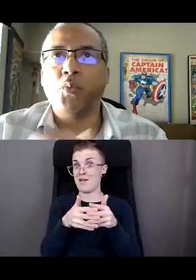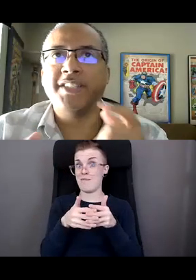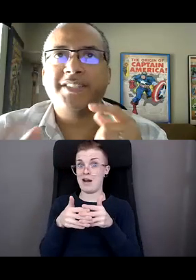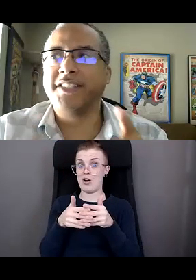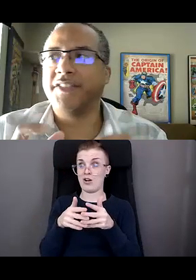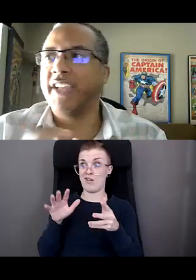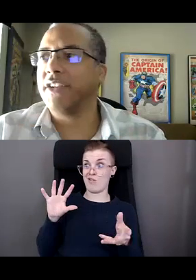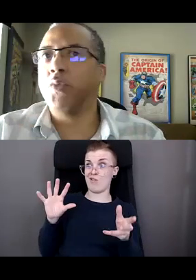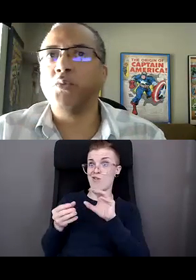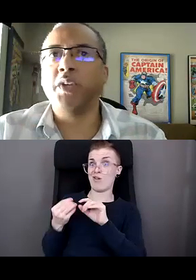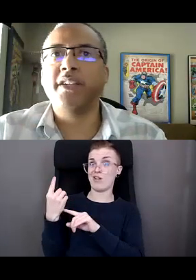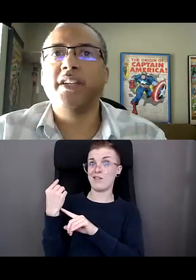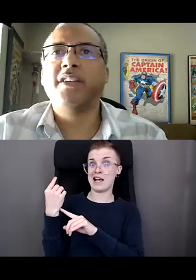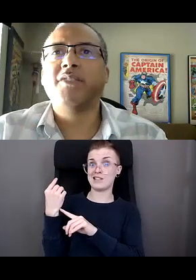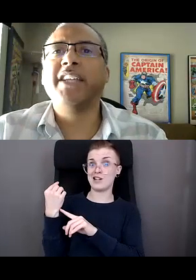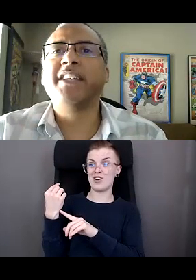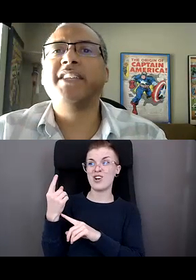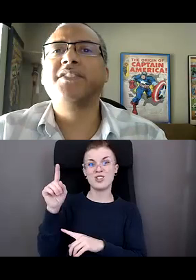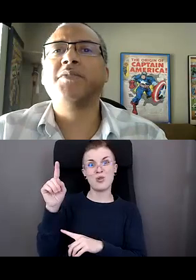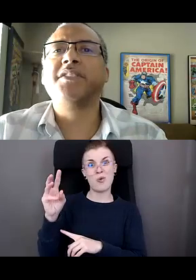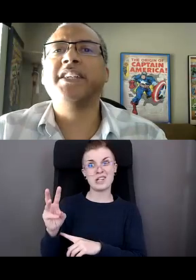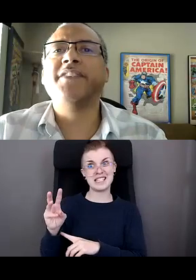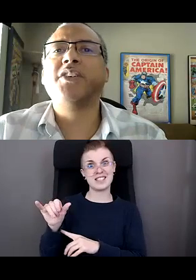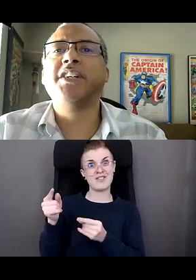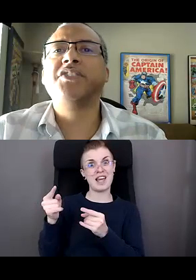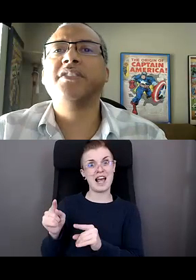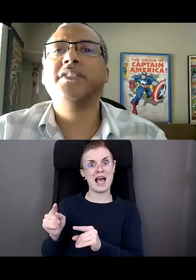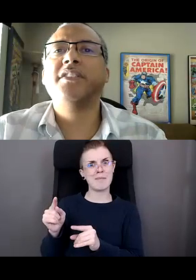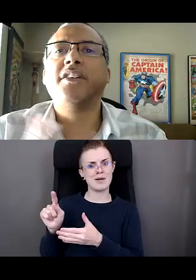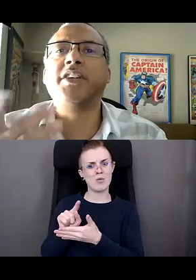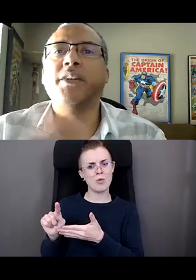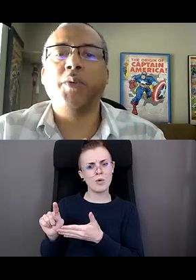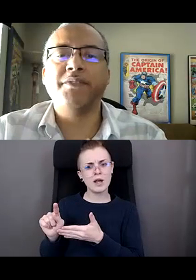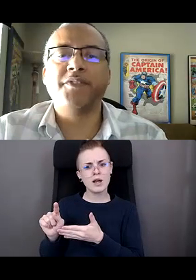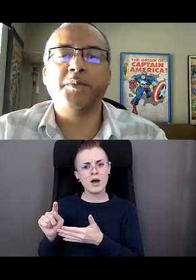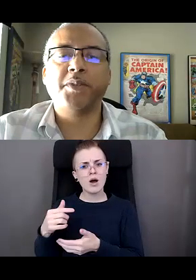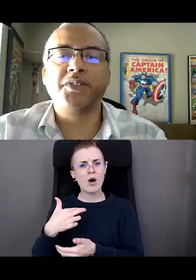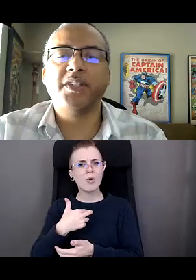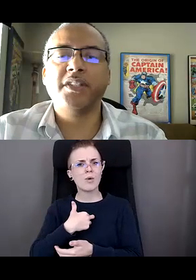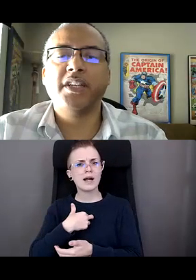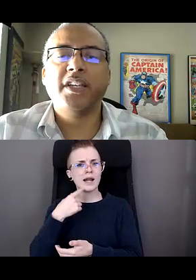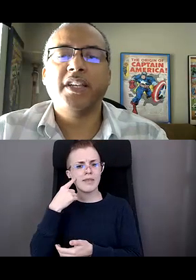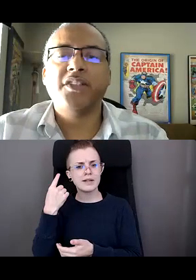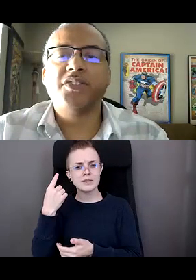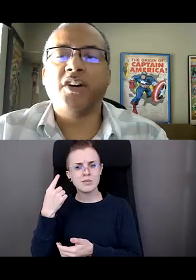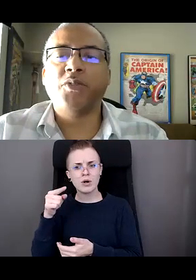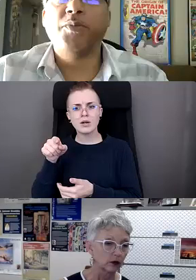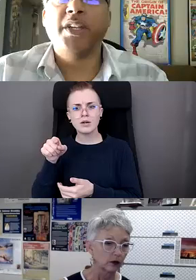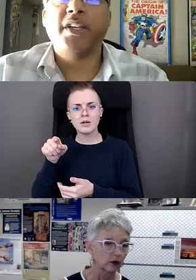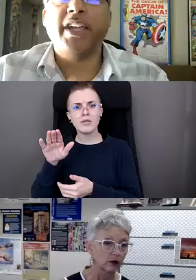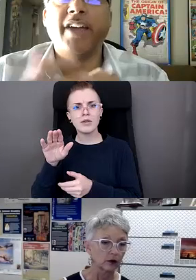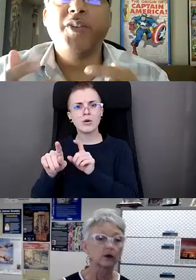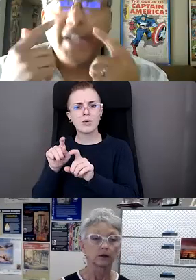did 1/6 of that in 1 week. Randy, I think someone's saying they have a question. Okay, we're waiting for them to post it.